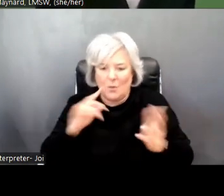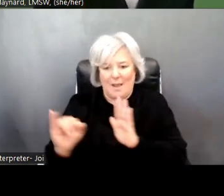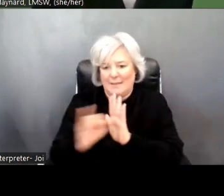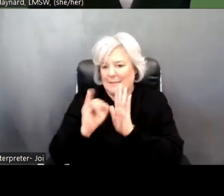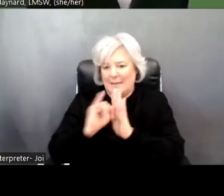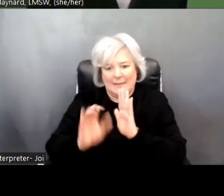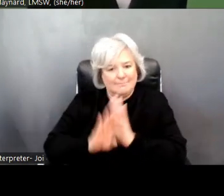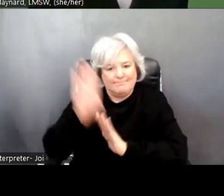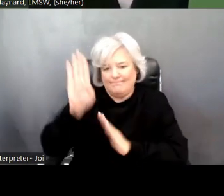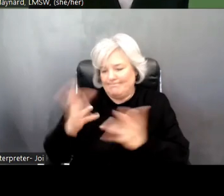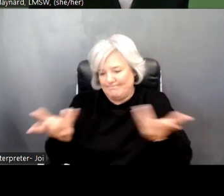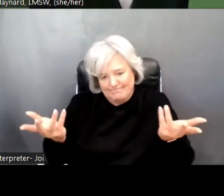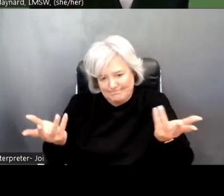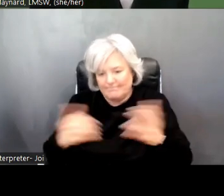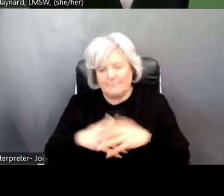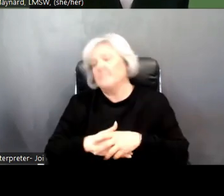in children.